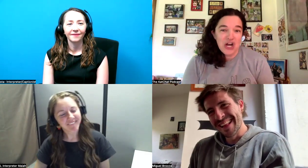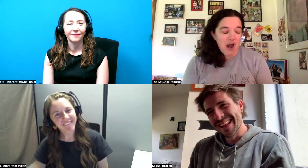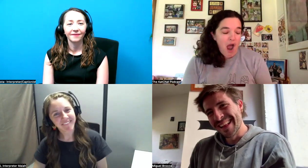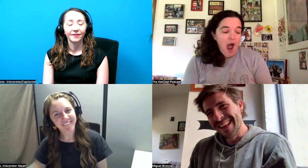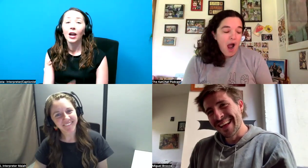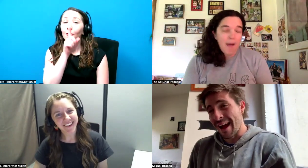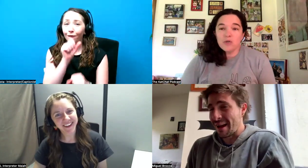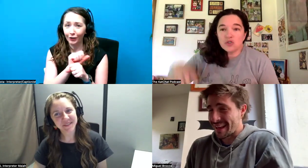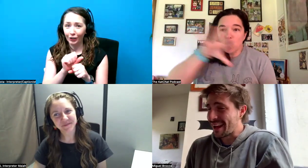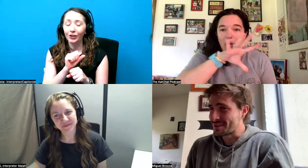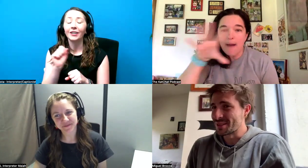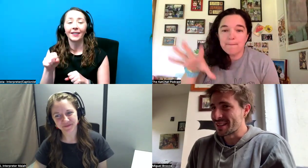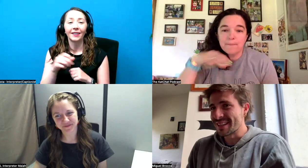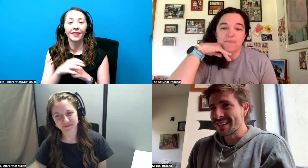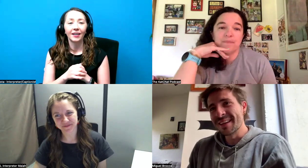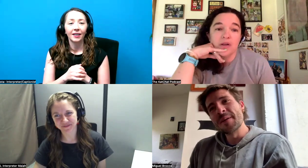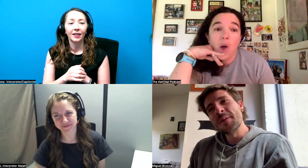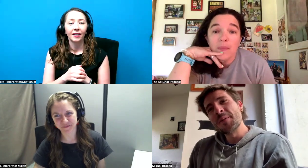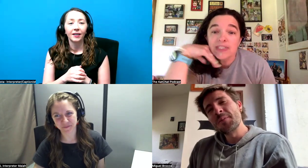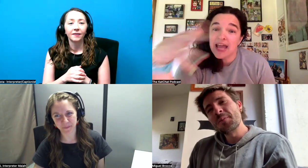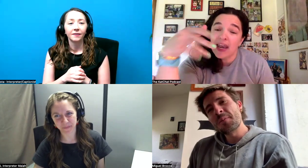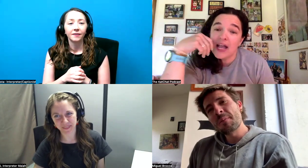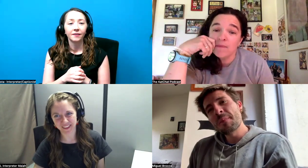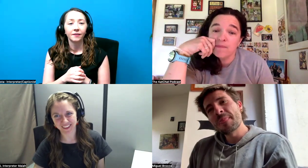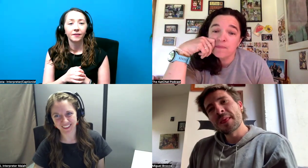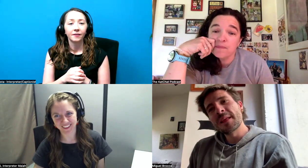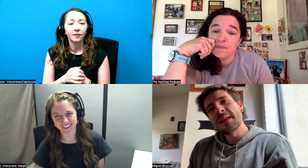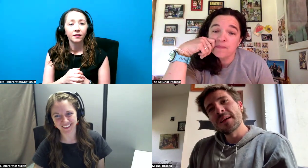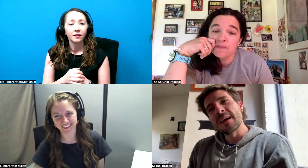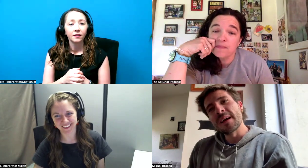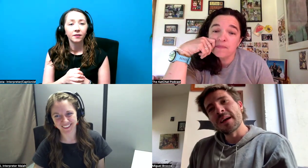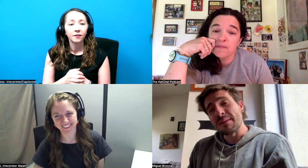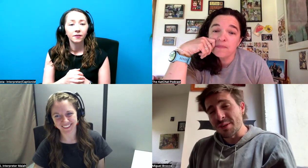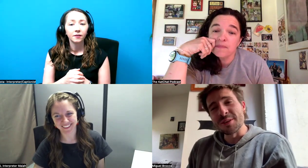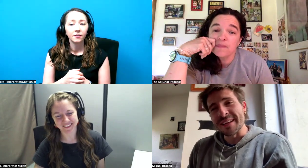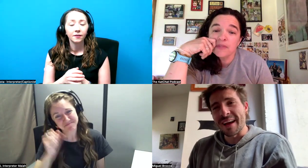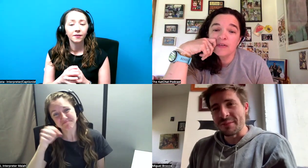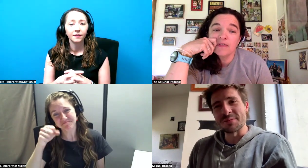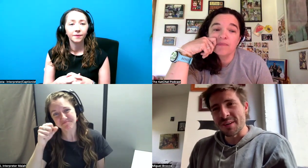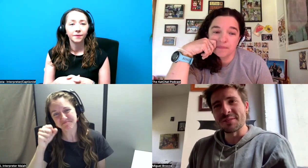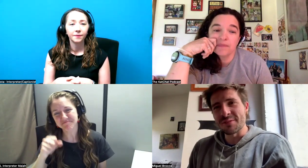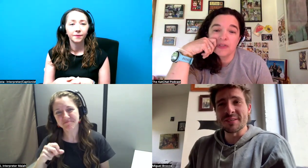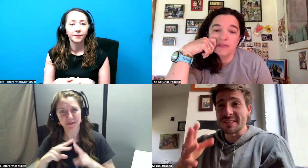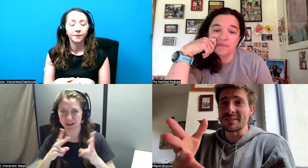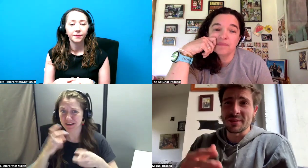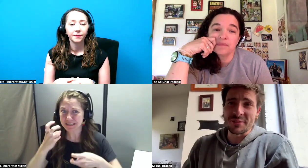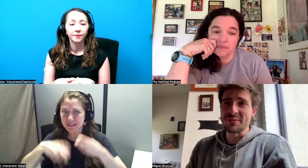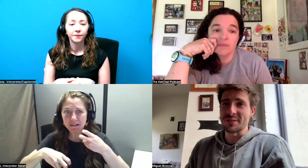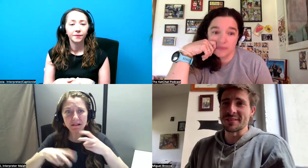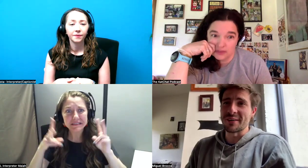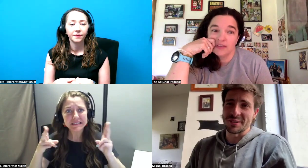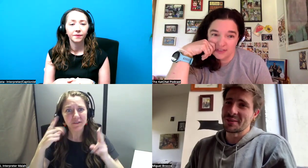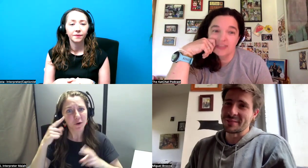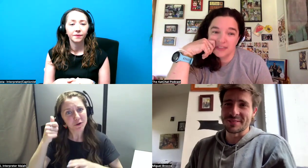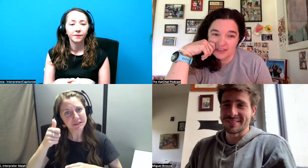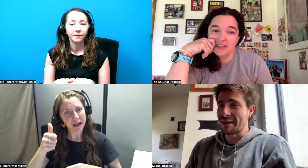for sure. To wow. Absolutely. What? Say that again. Absolutely. Yeah. It was a very difficult scene to play for you, for